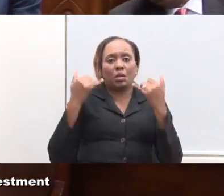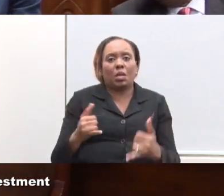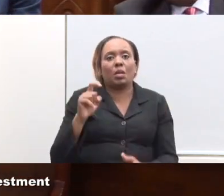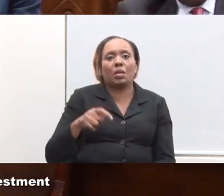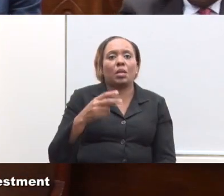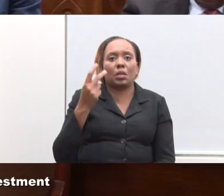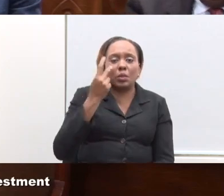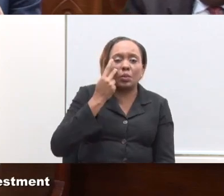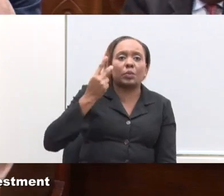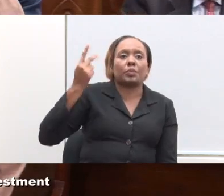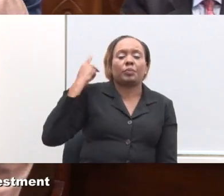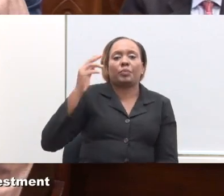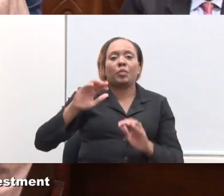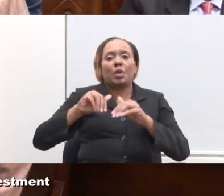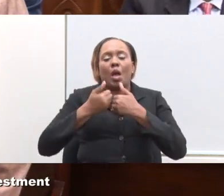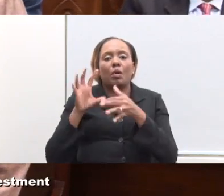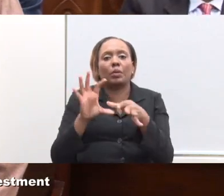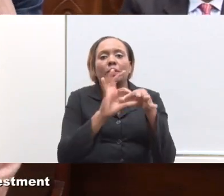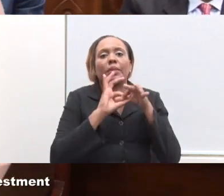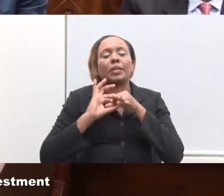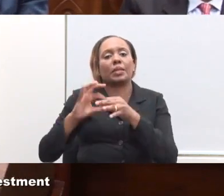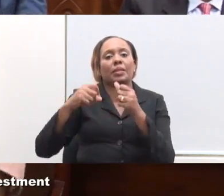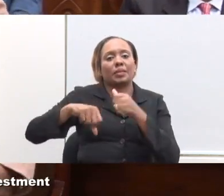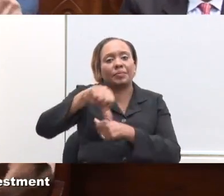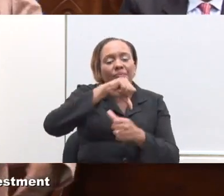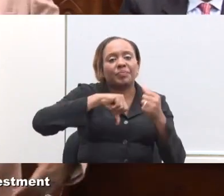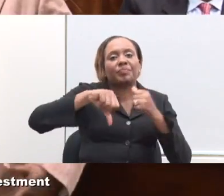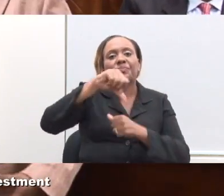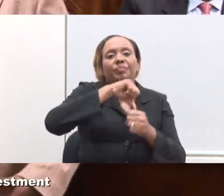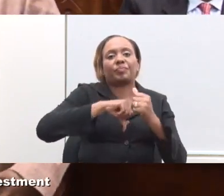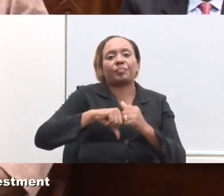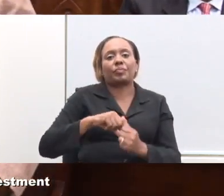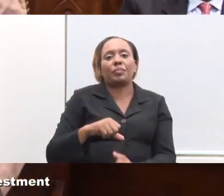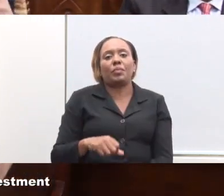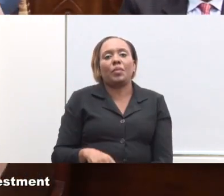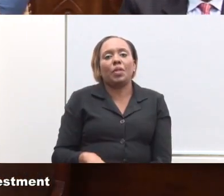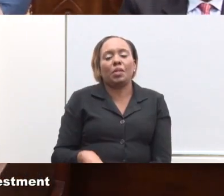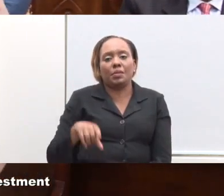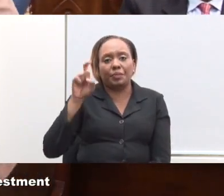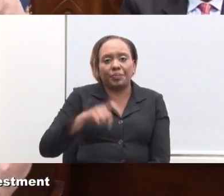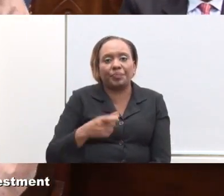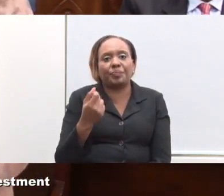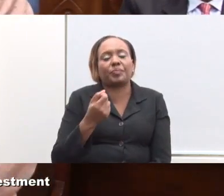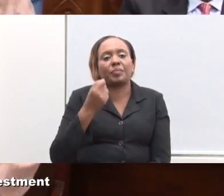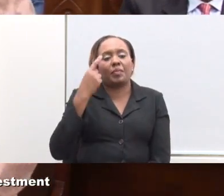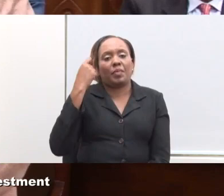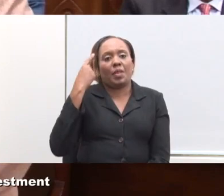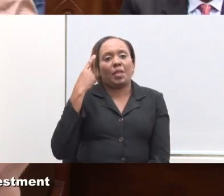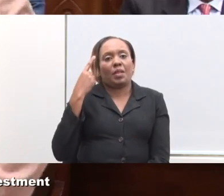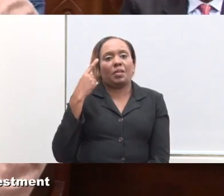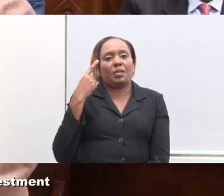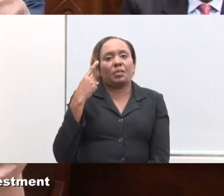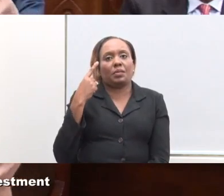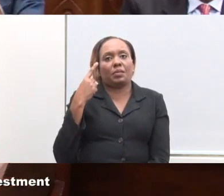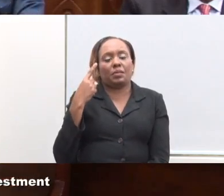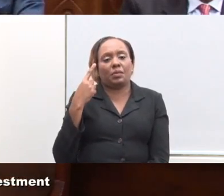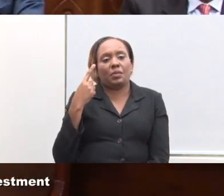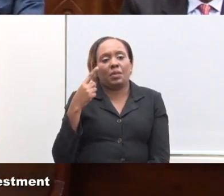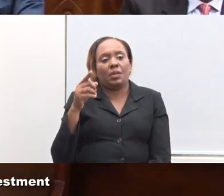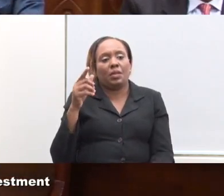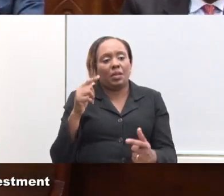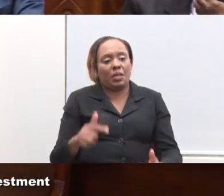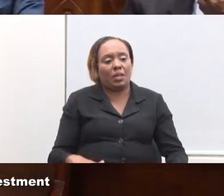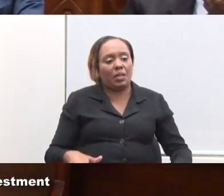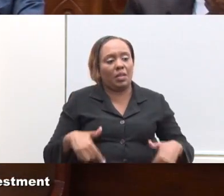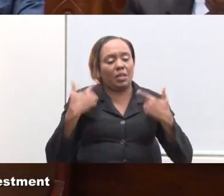on how we relate to each other, a time for us to understand that what matters most is life, that we cannot